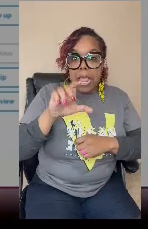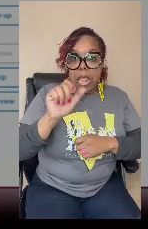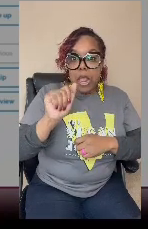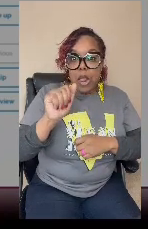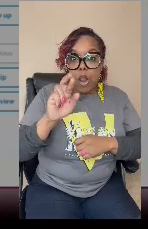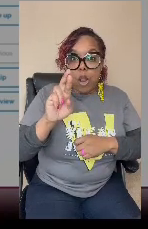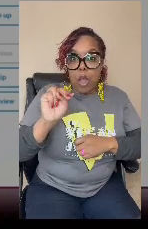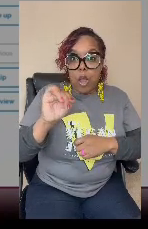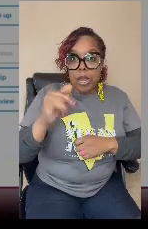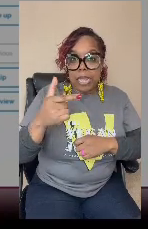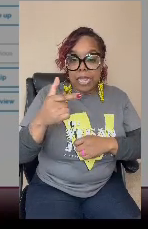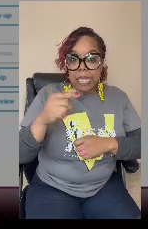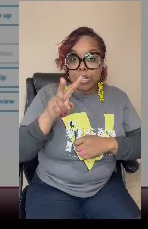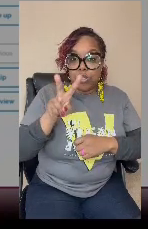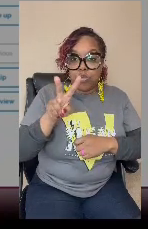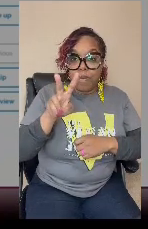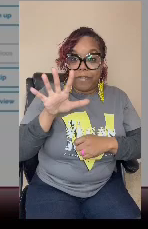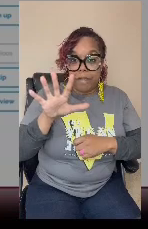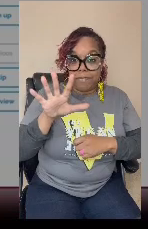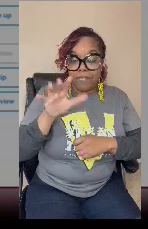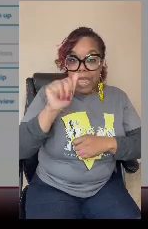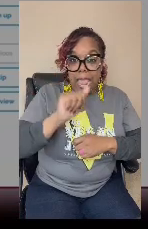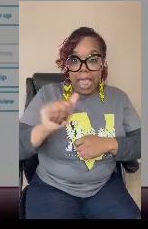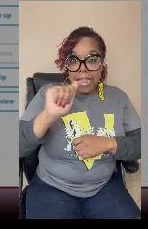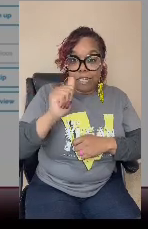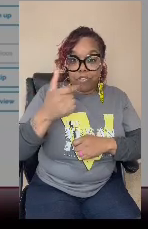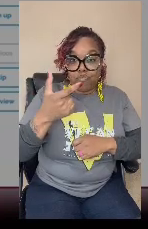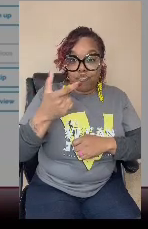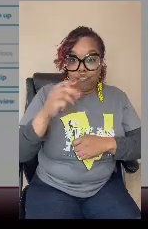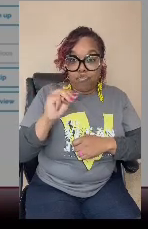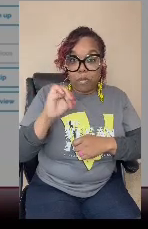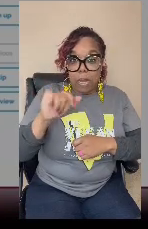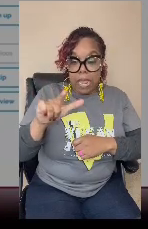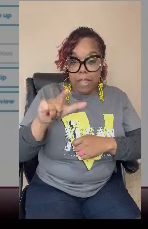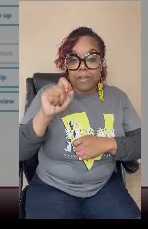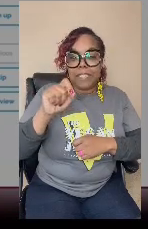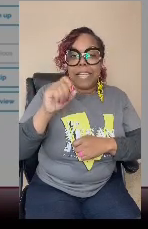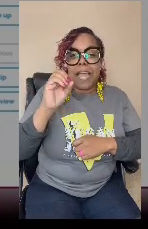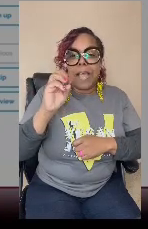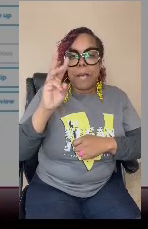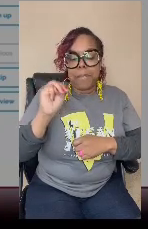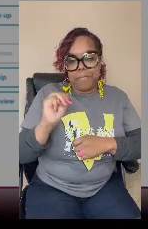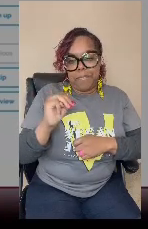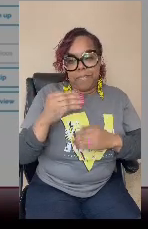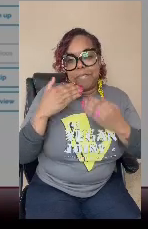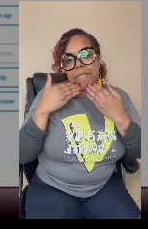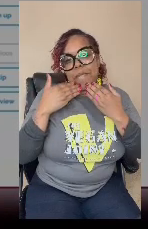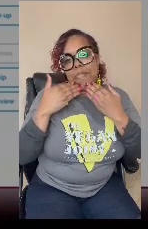tailormadelearning25 at gmail.com. Thank you so much.